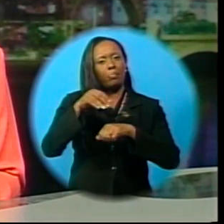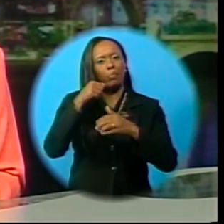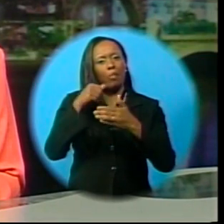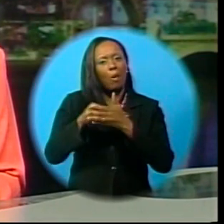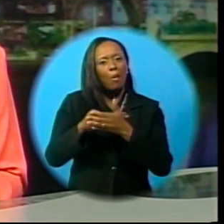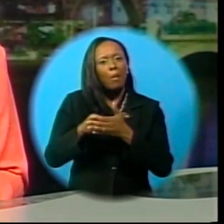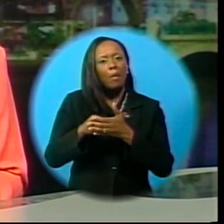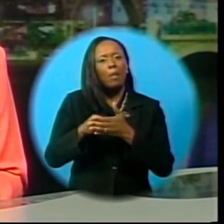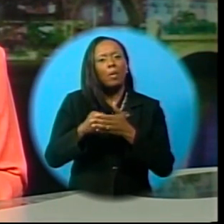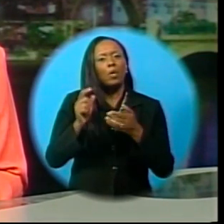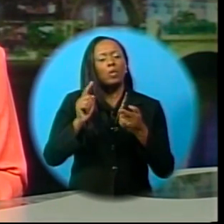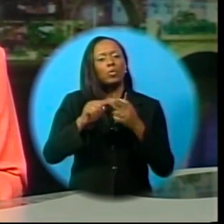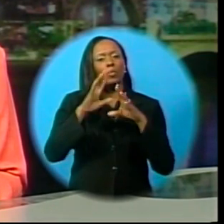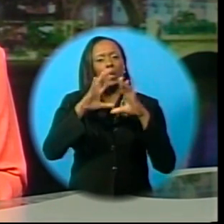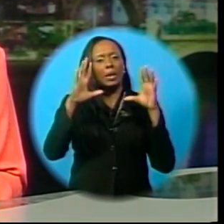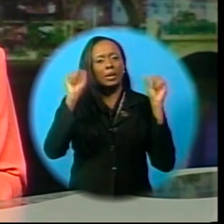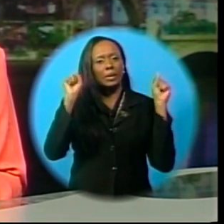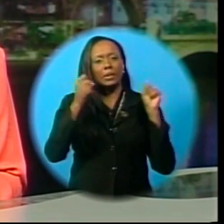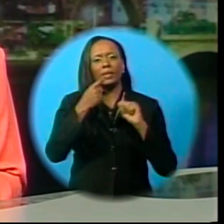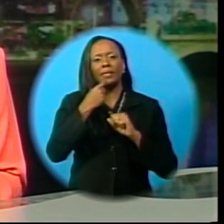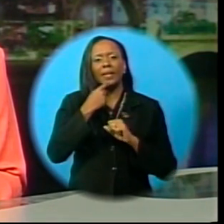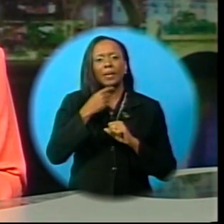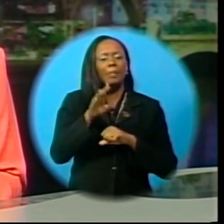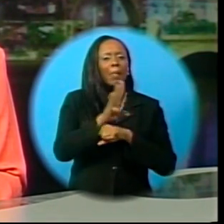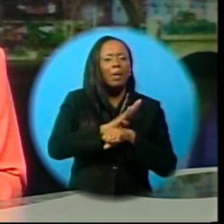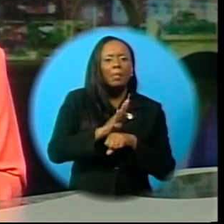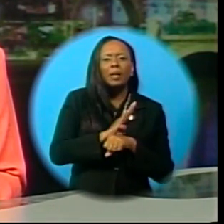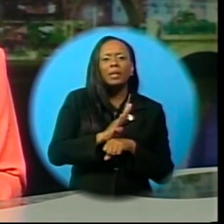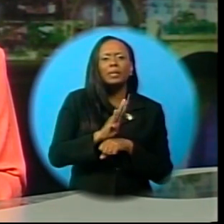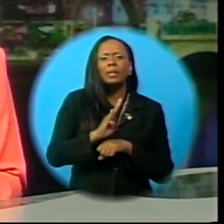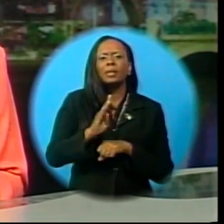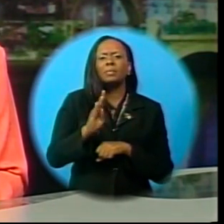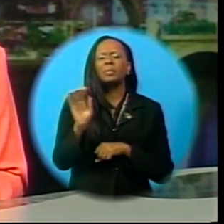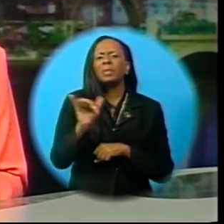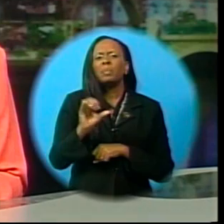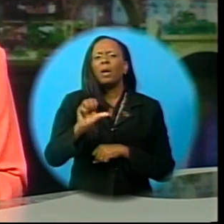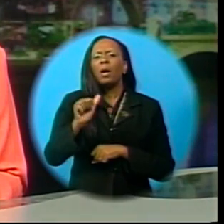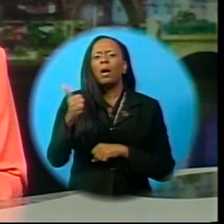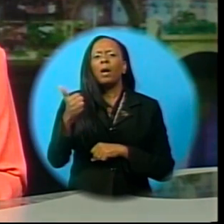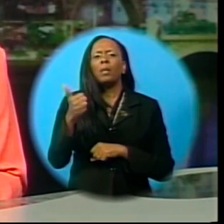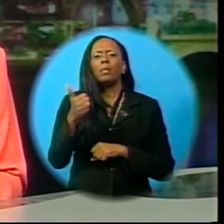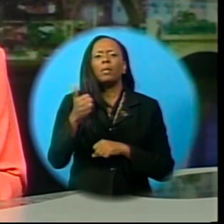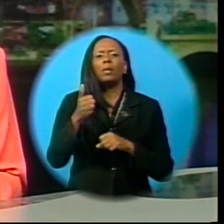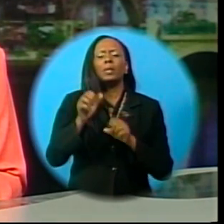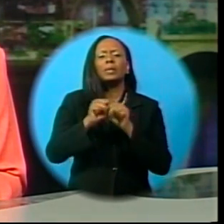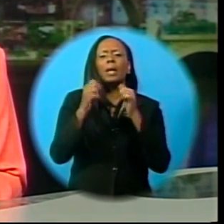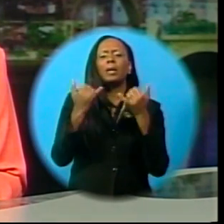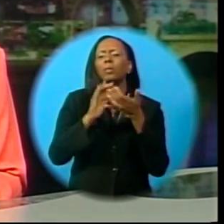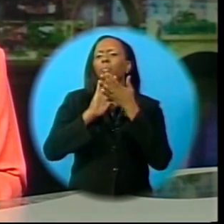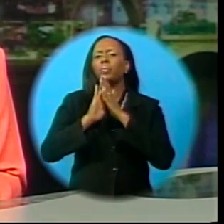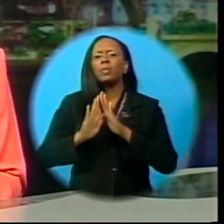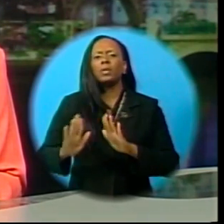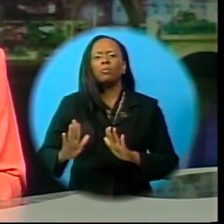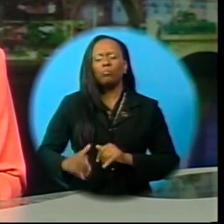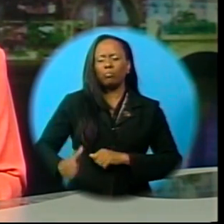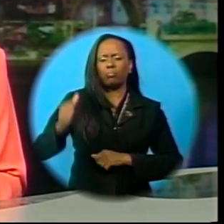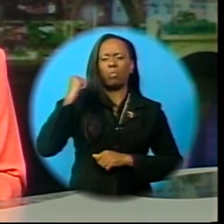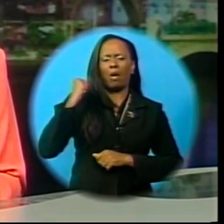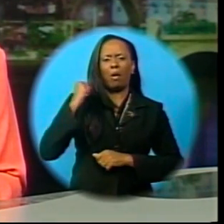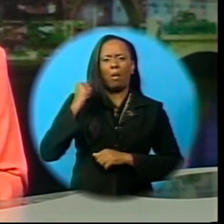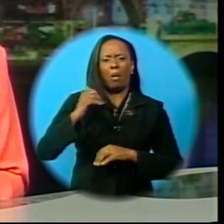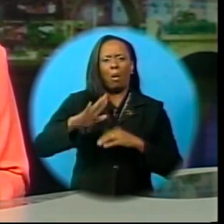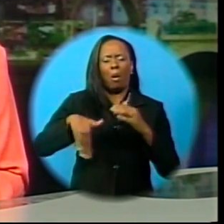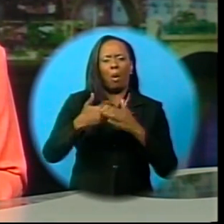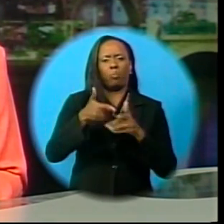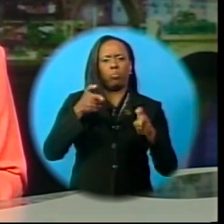Mr. Stewart said Barbados, like other peace-loving and free societies, repudiates such barbarity and the affront to human